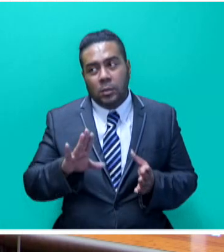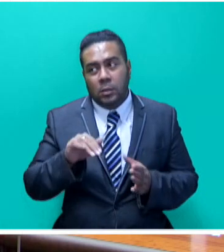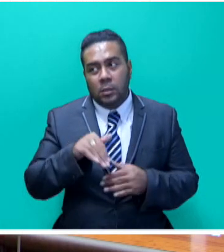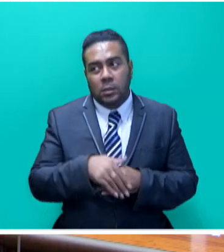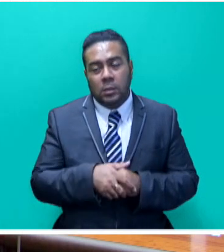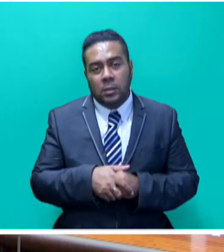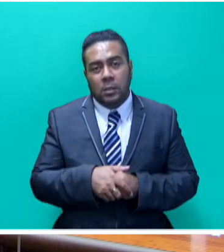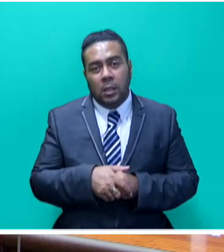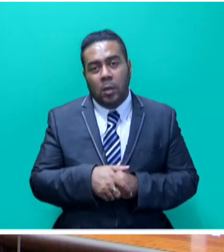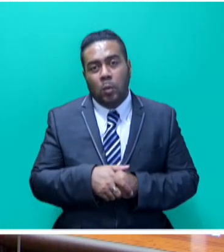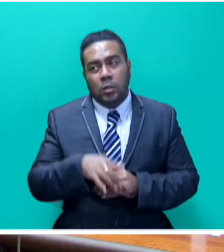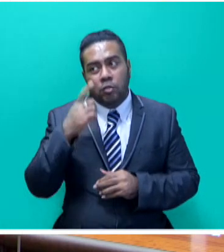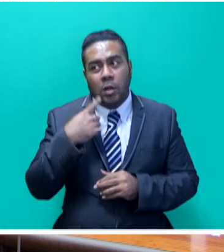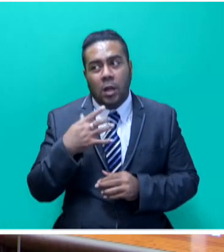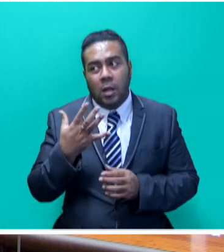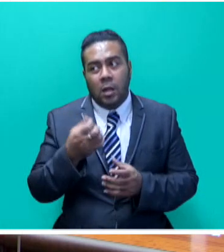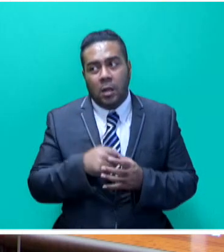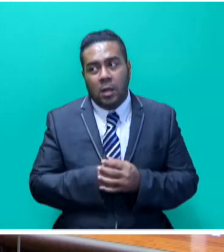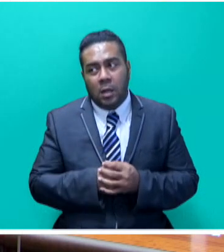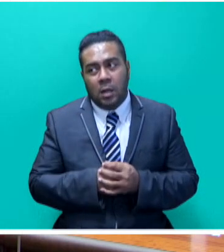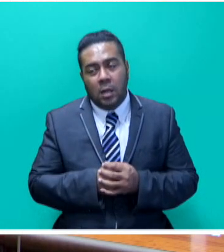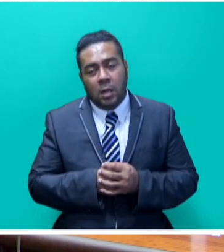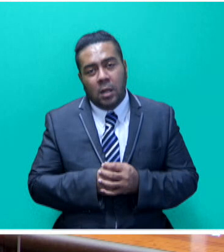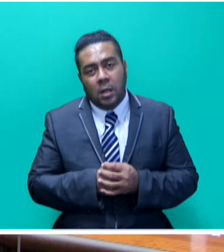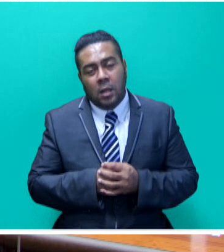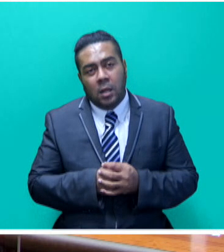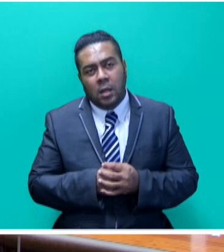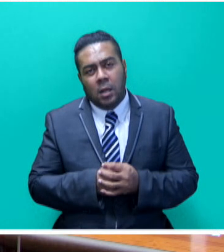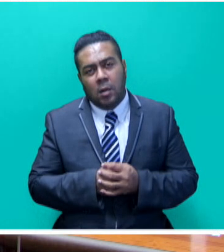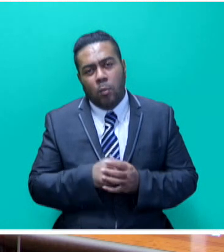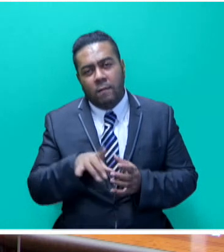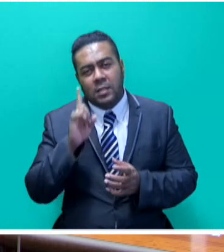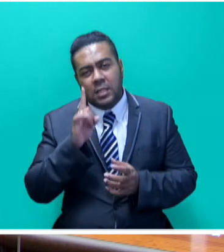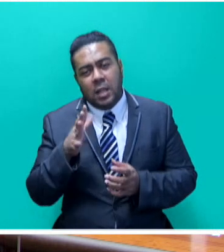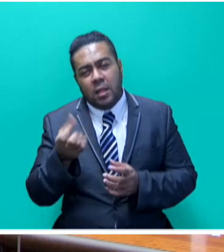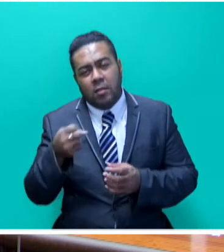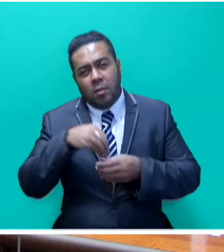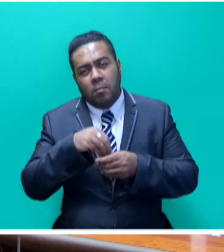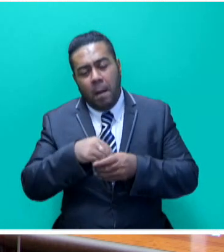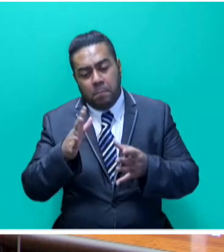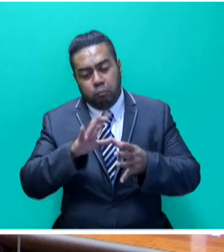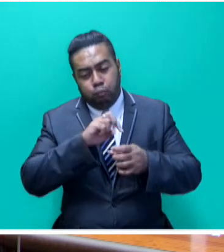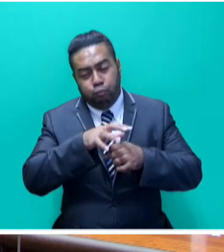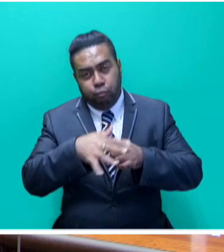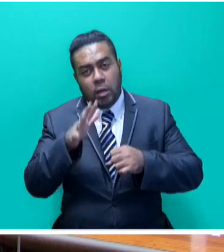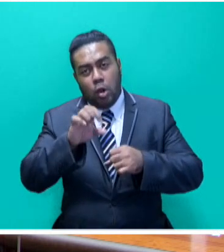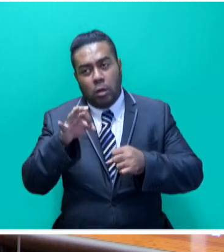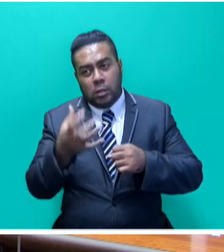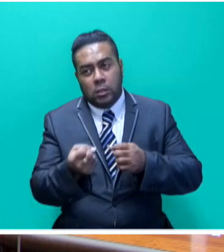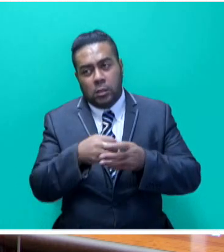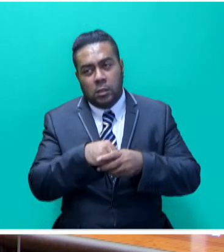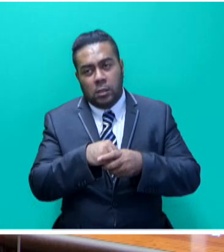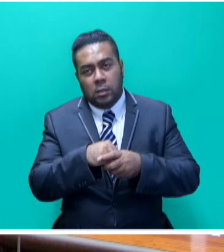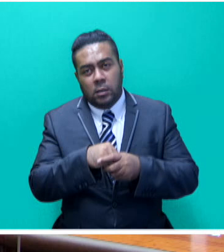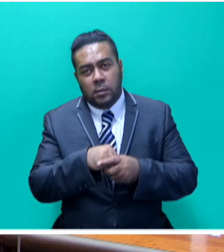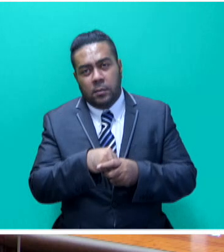now find hope with vaccines, sir. Mr. Speaker, sir, we have seen the pandemic's uneven impact on global